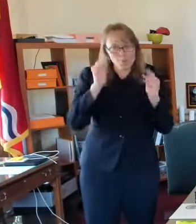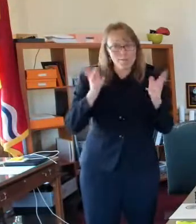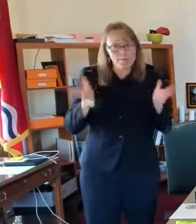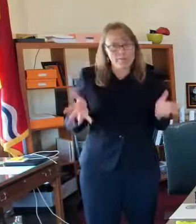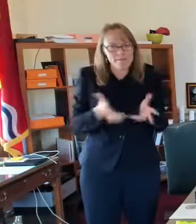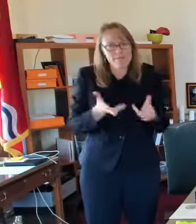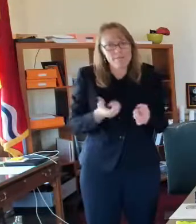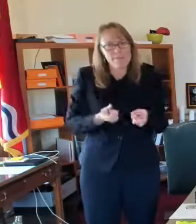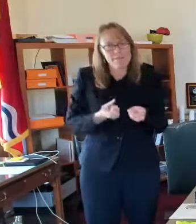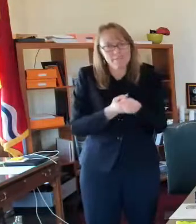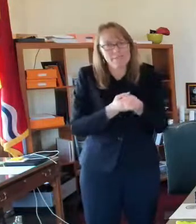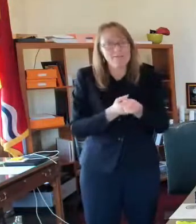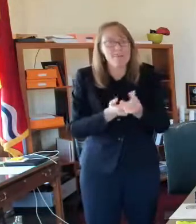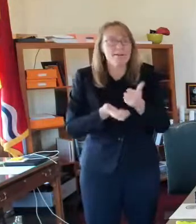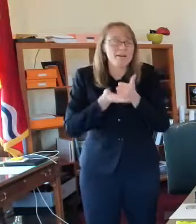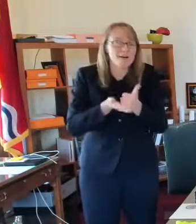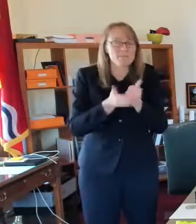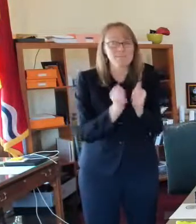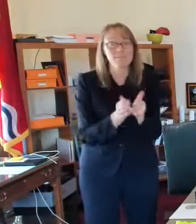our people.